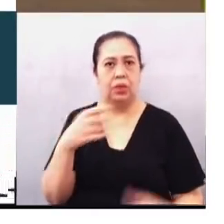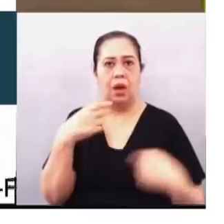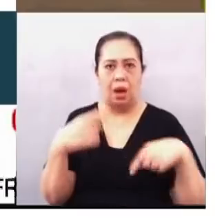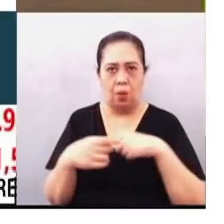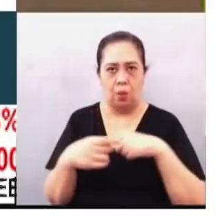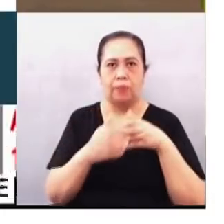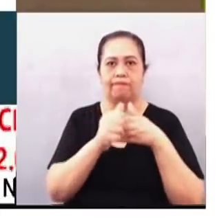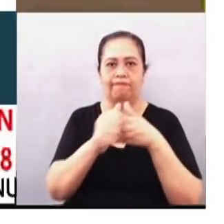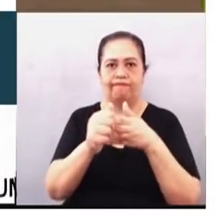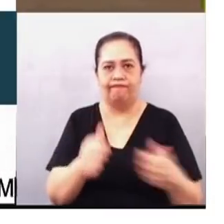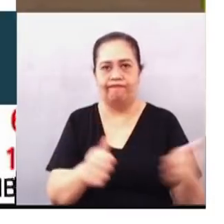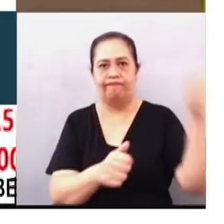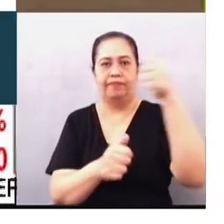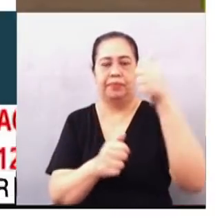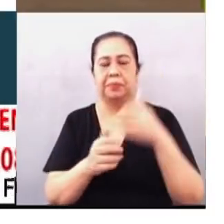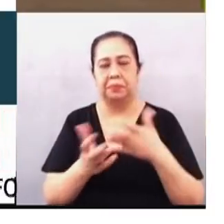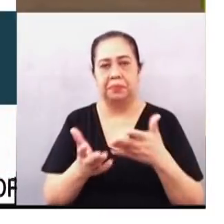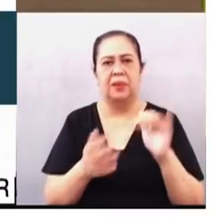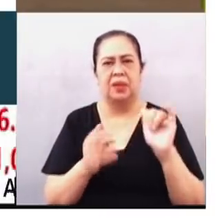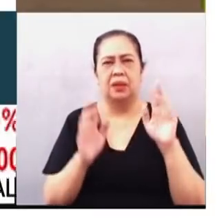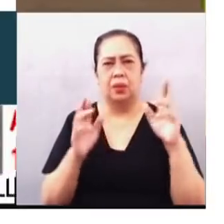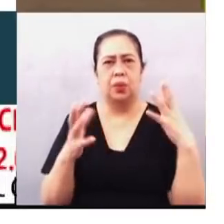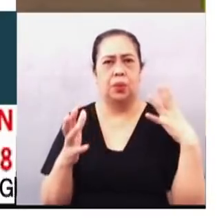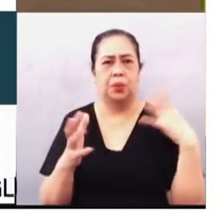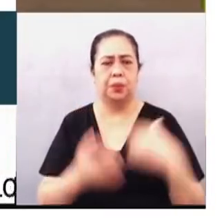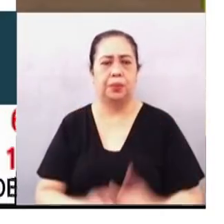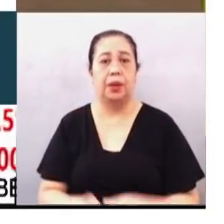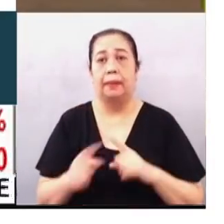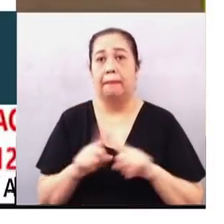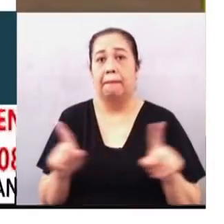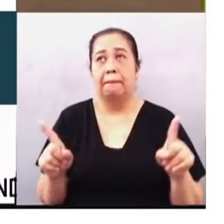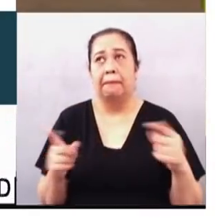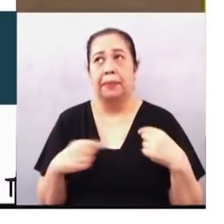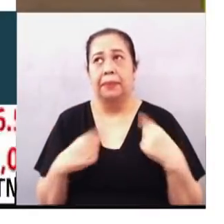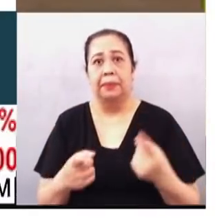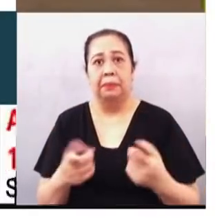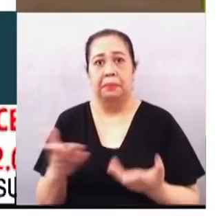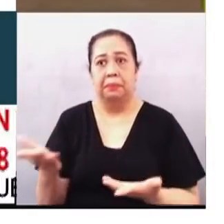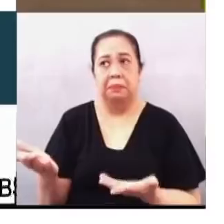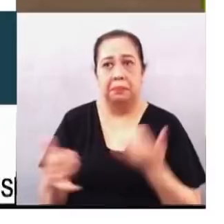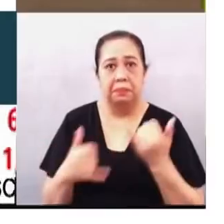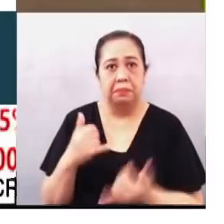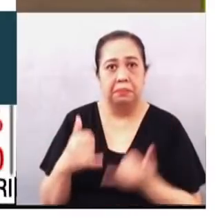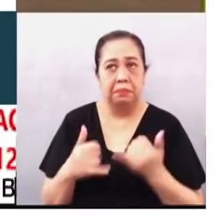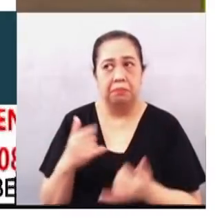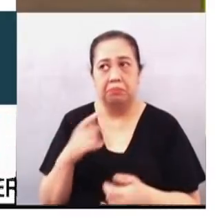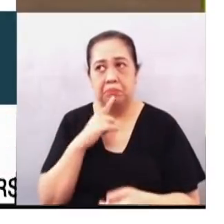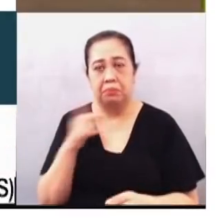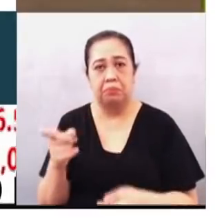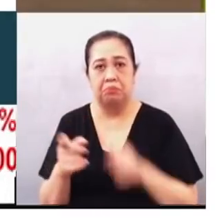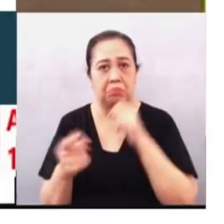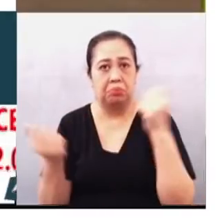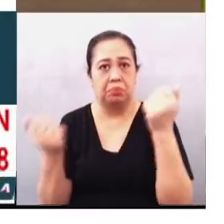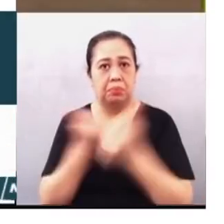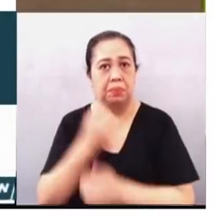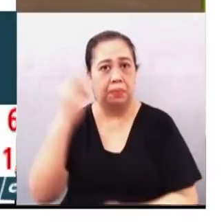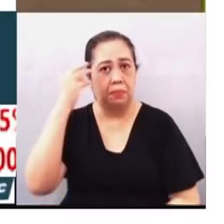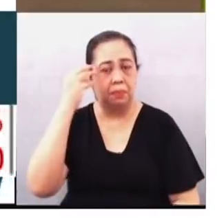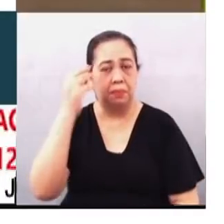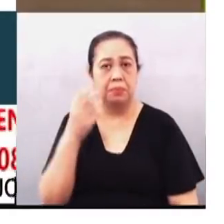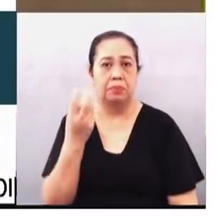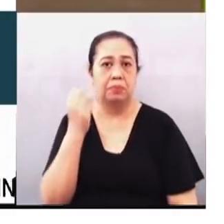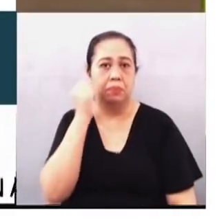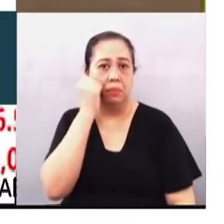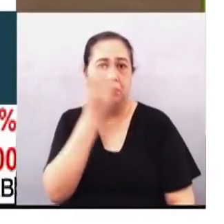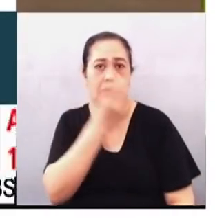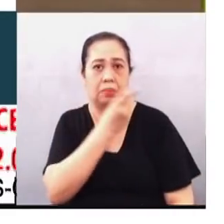bearer. Yan yung hinihintay natin. But since hindi talaga nagbago yung decision ni Mayor Inday,